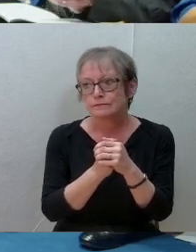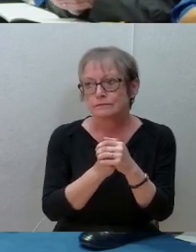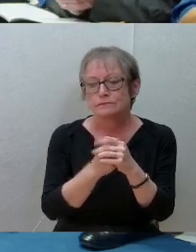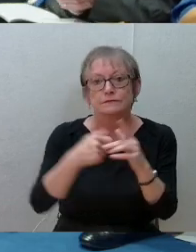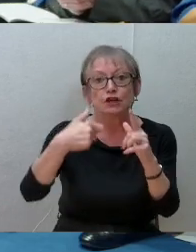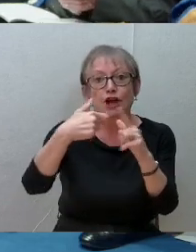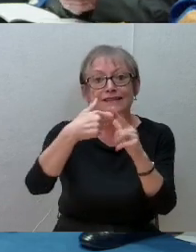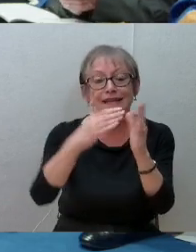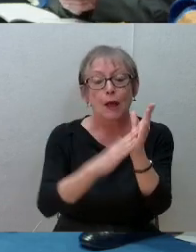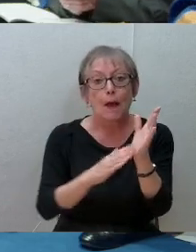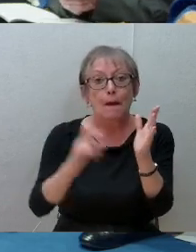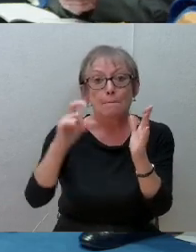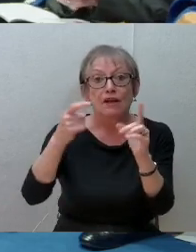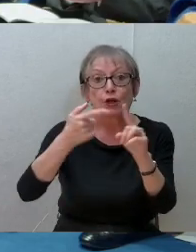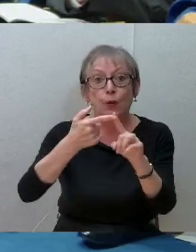Kirsty McEwen.